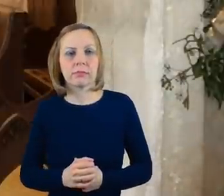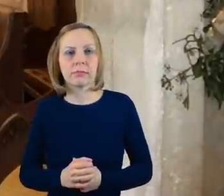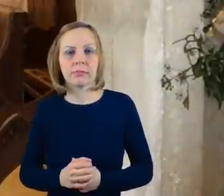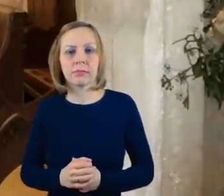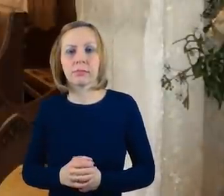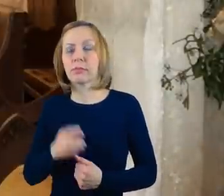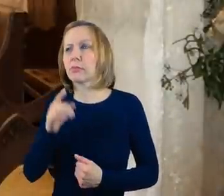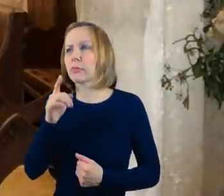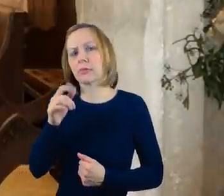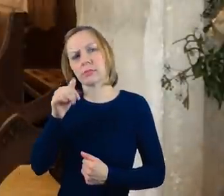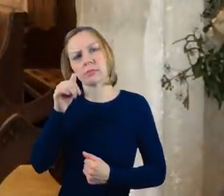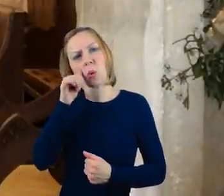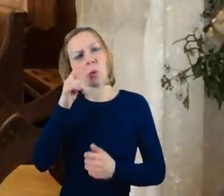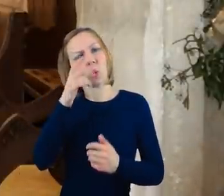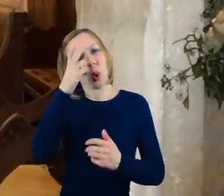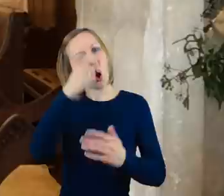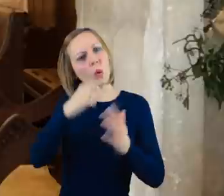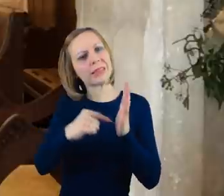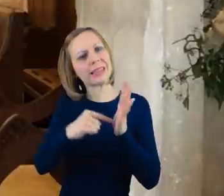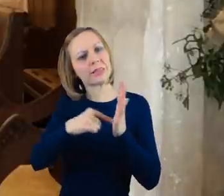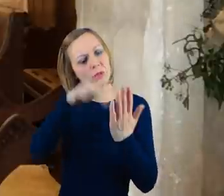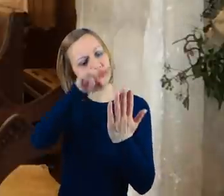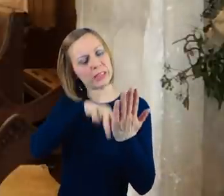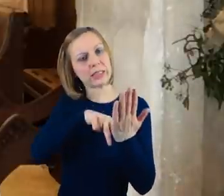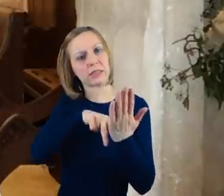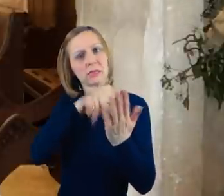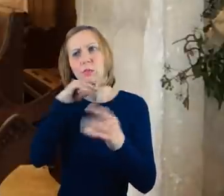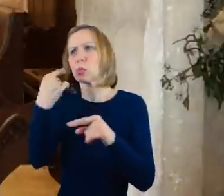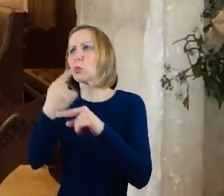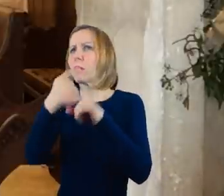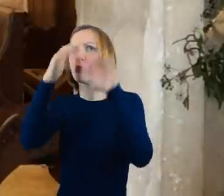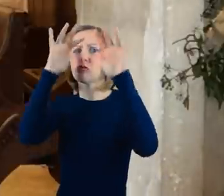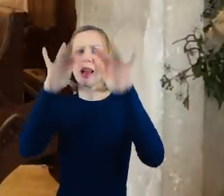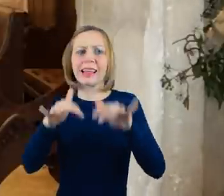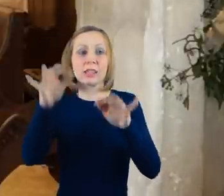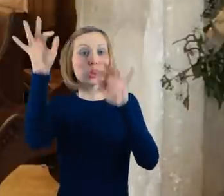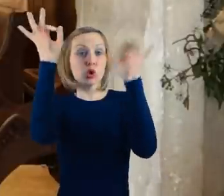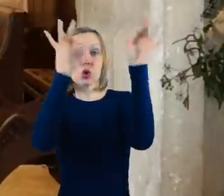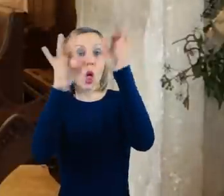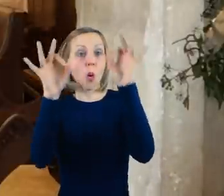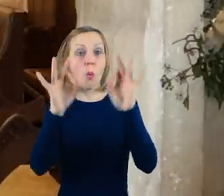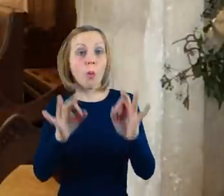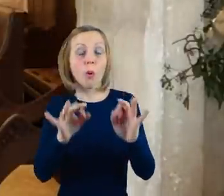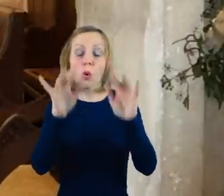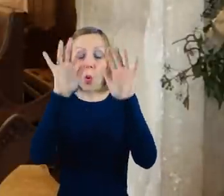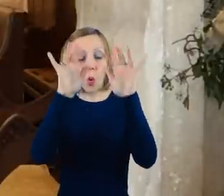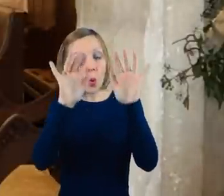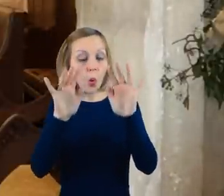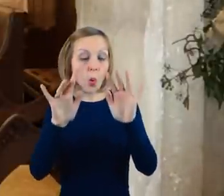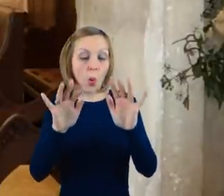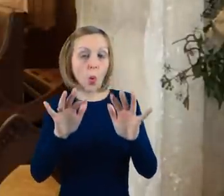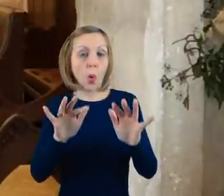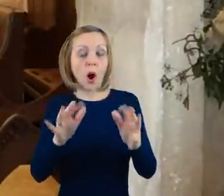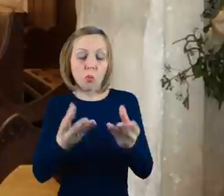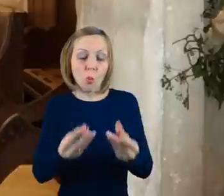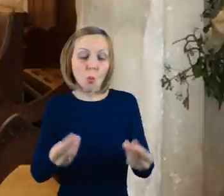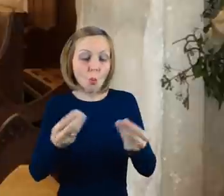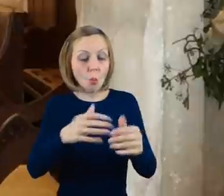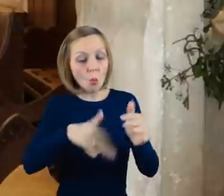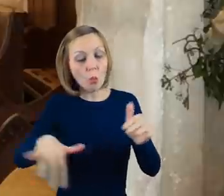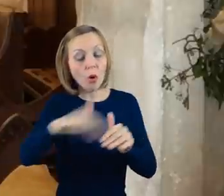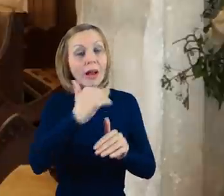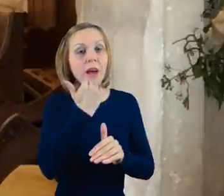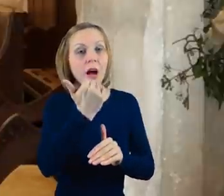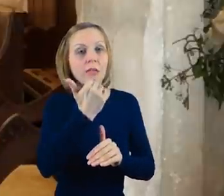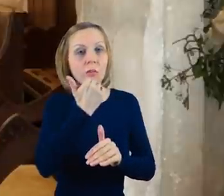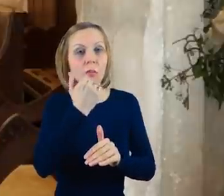and the snow talked about in our Old Testament reading come down from heaven, and rather than merely watering the earth,